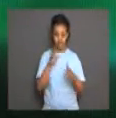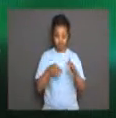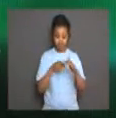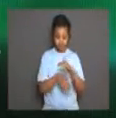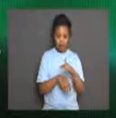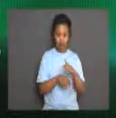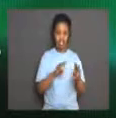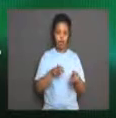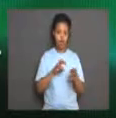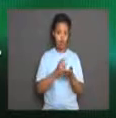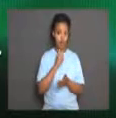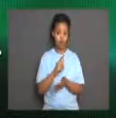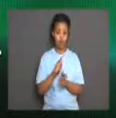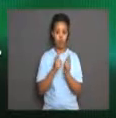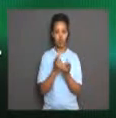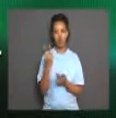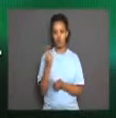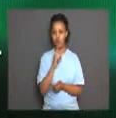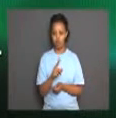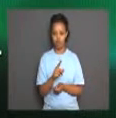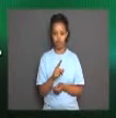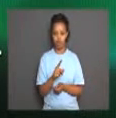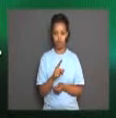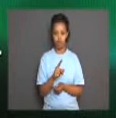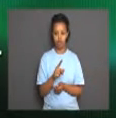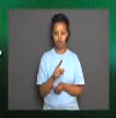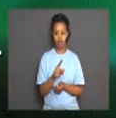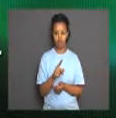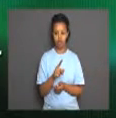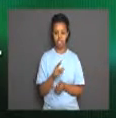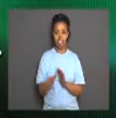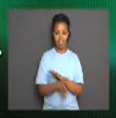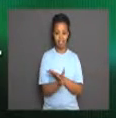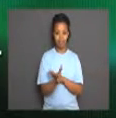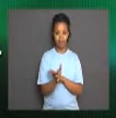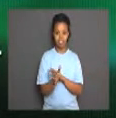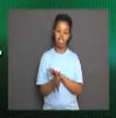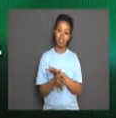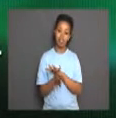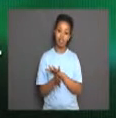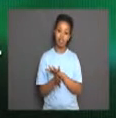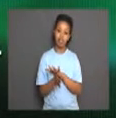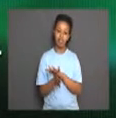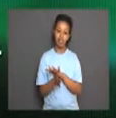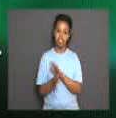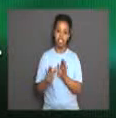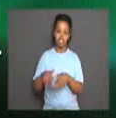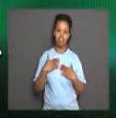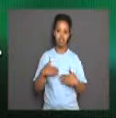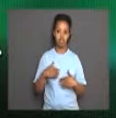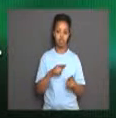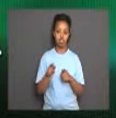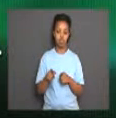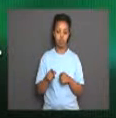is category 2. An imprint of a fish is category 1. A